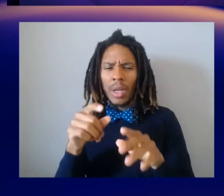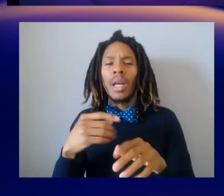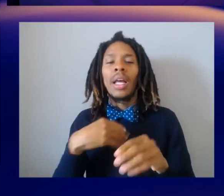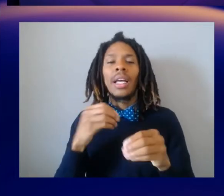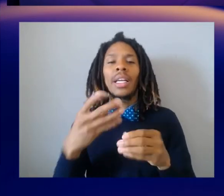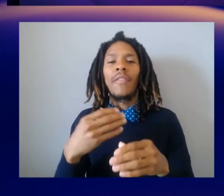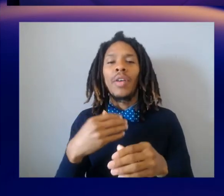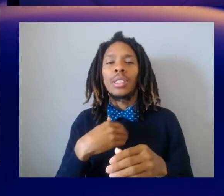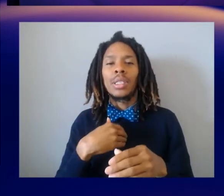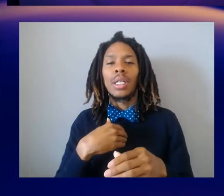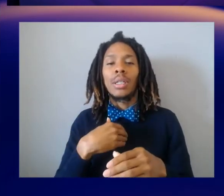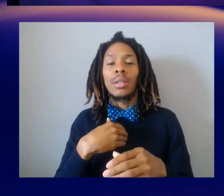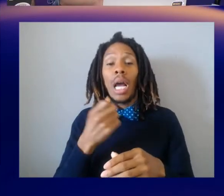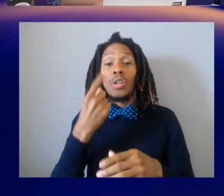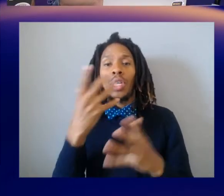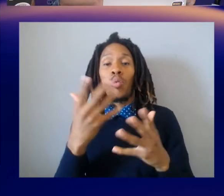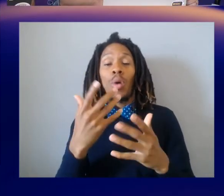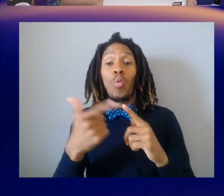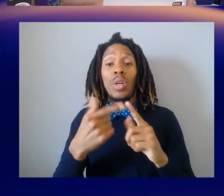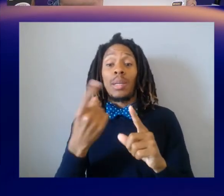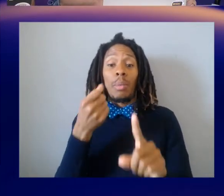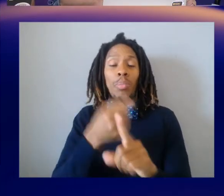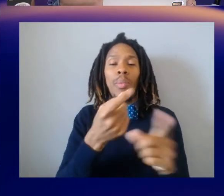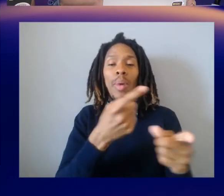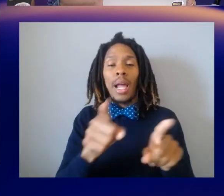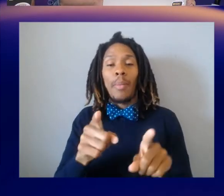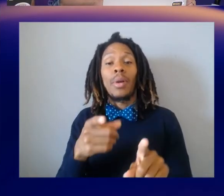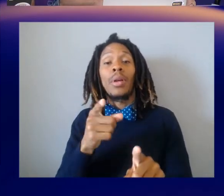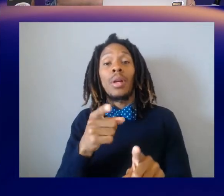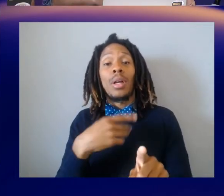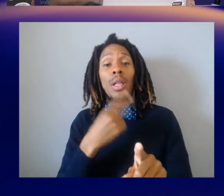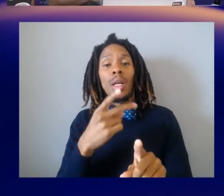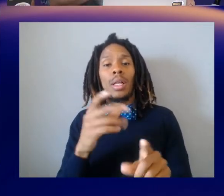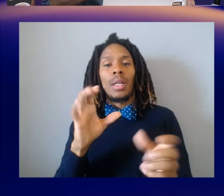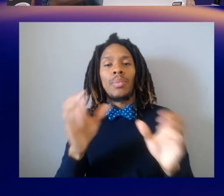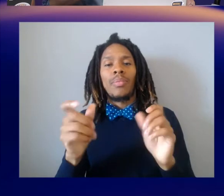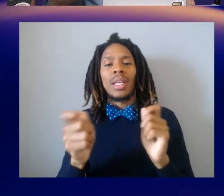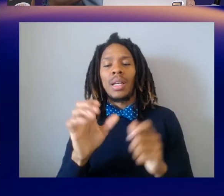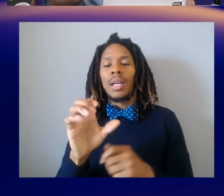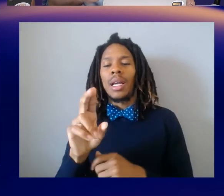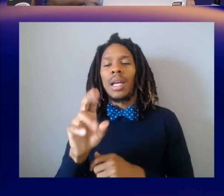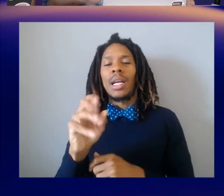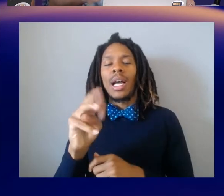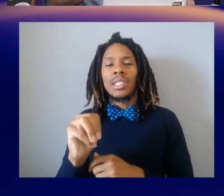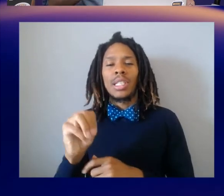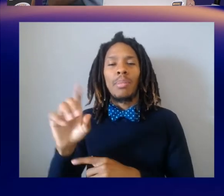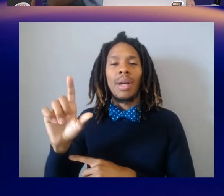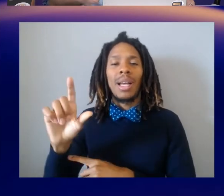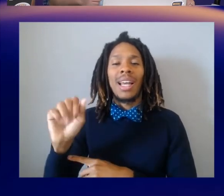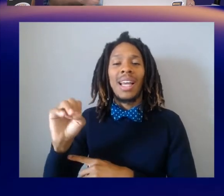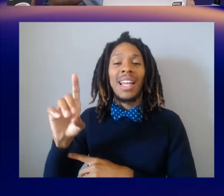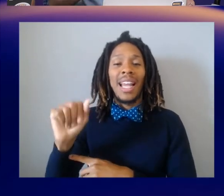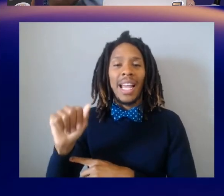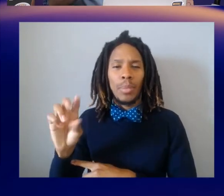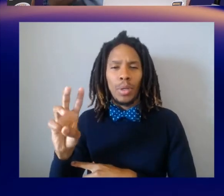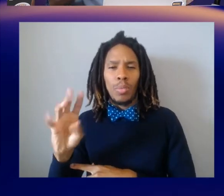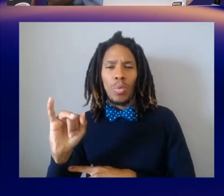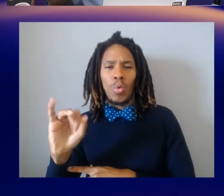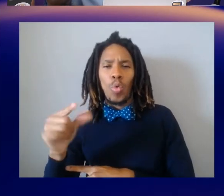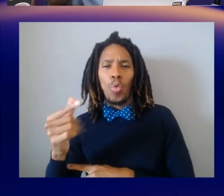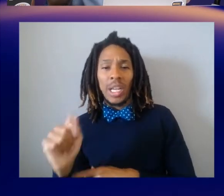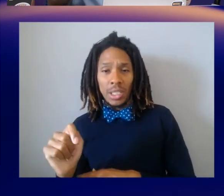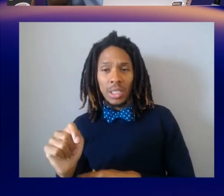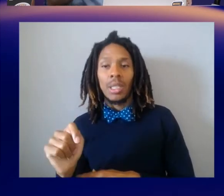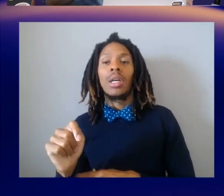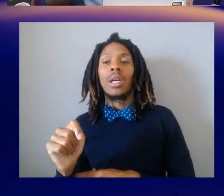something happens. Okay. So what we're taking a look at here is actually a custom Lambda widget. And what we're doing with that is we created in short,